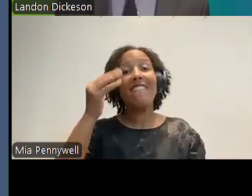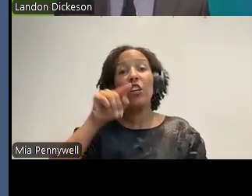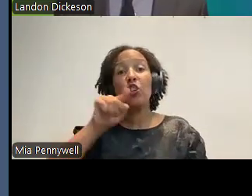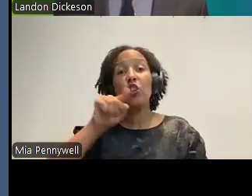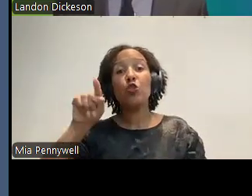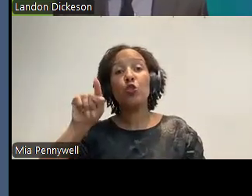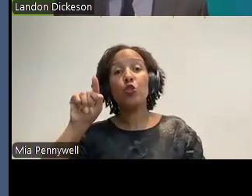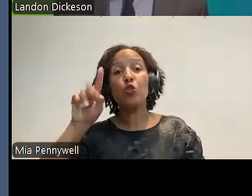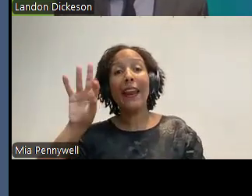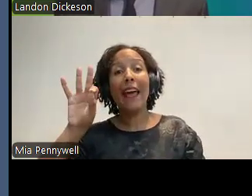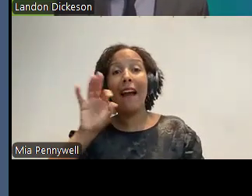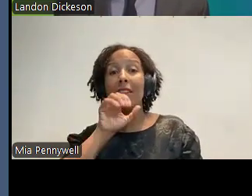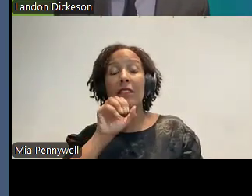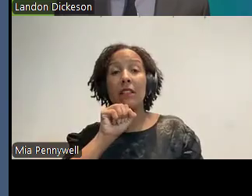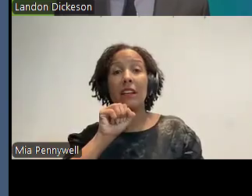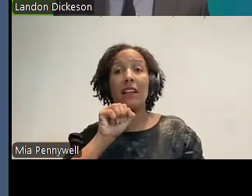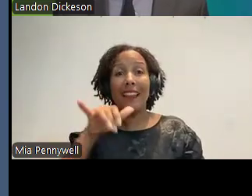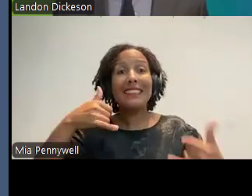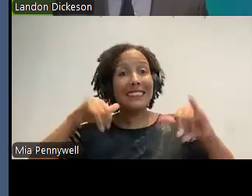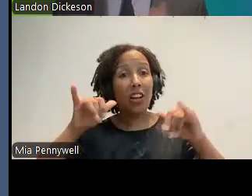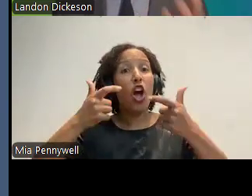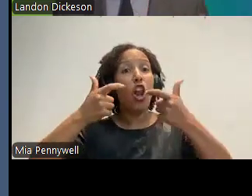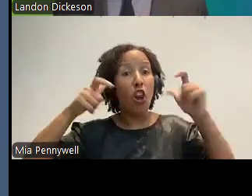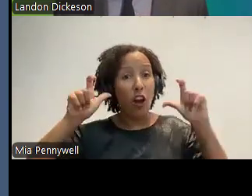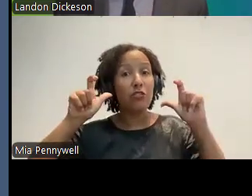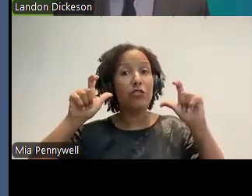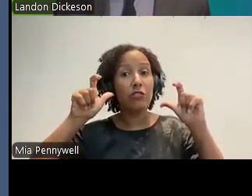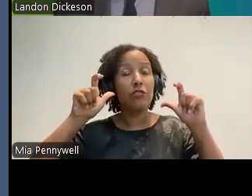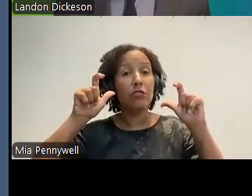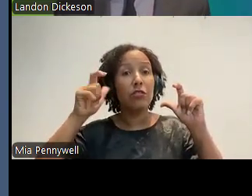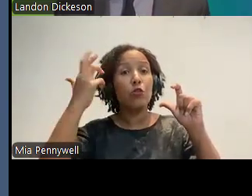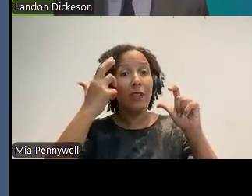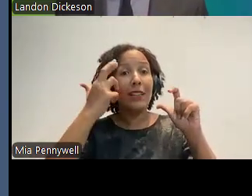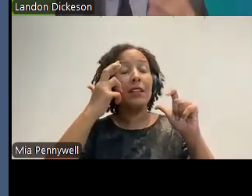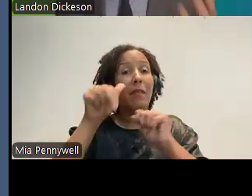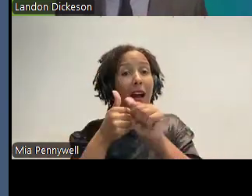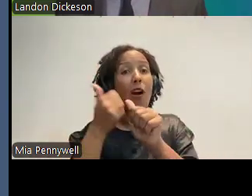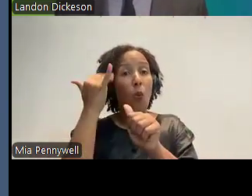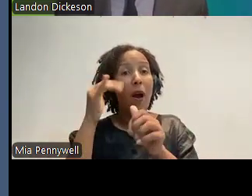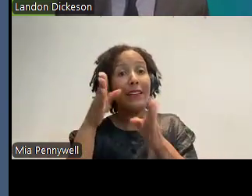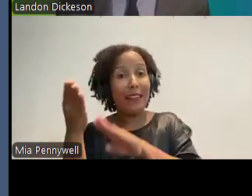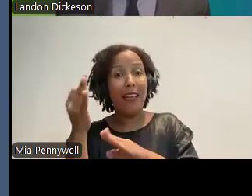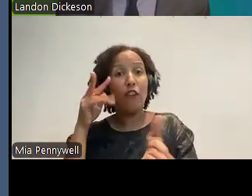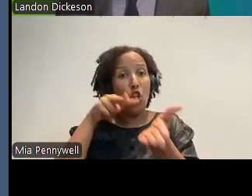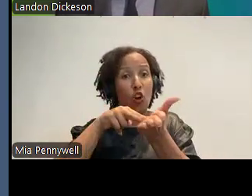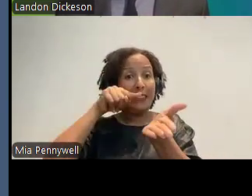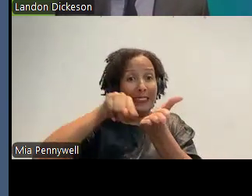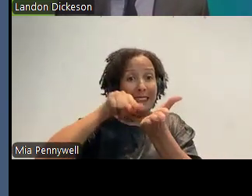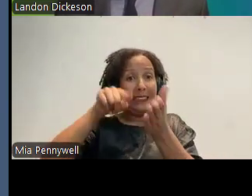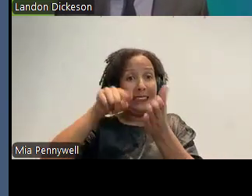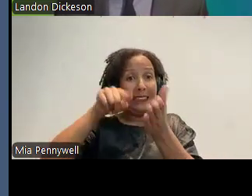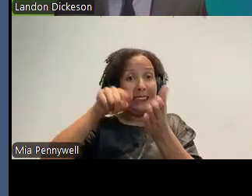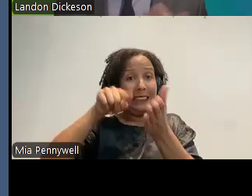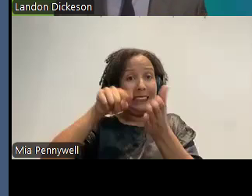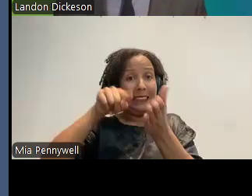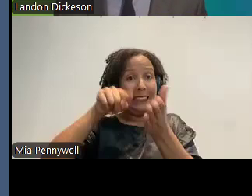suicide is the third leading cause of death. And if you look up statistics on suicide, especially in areas that we would